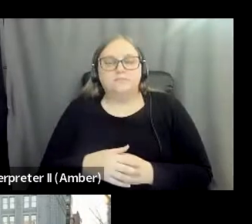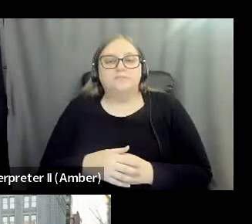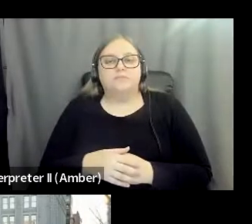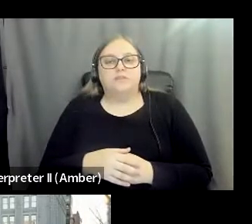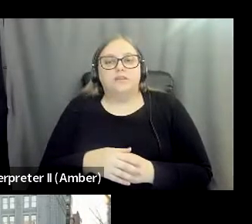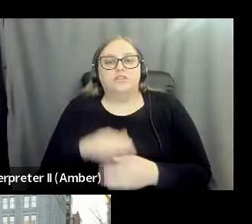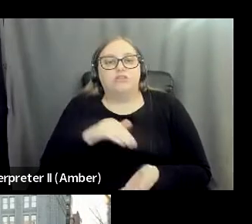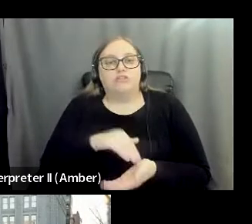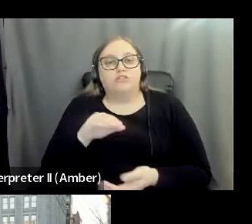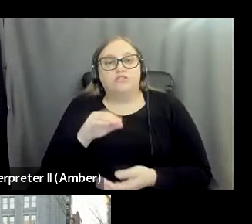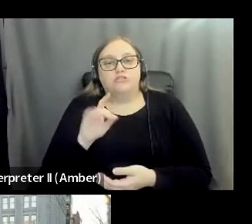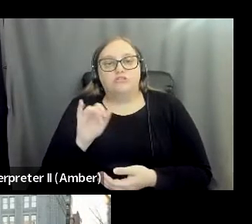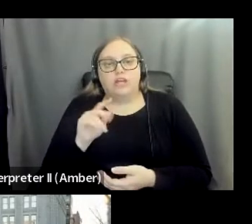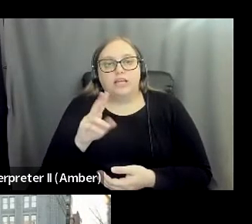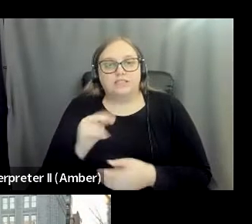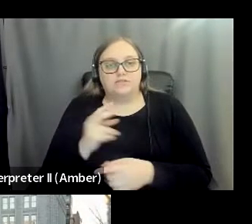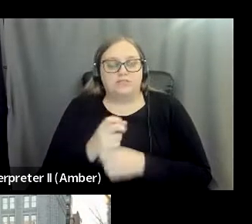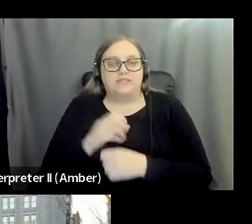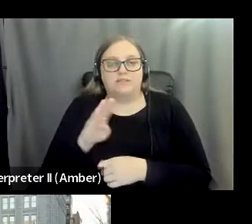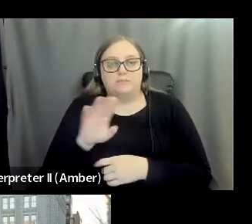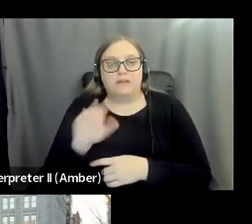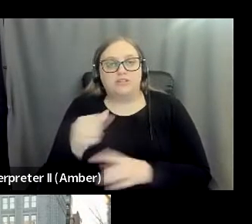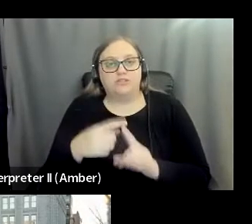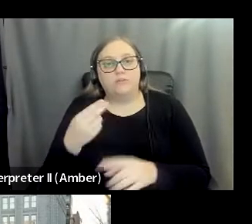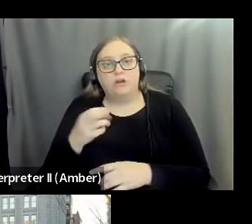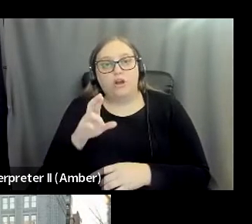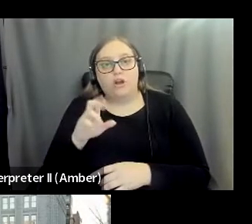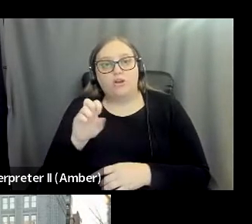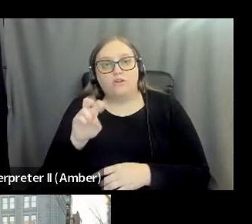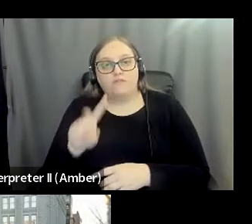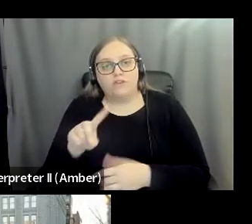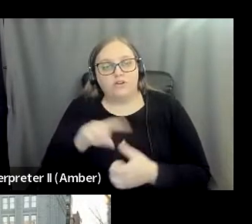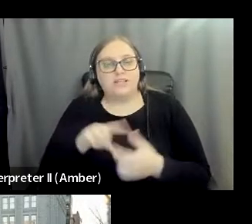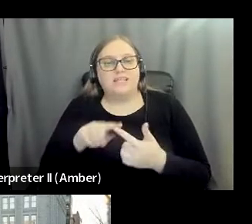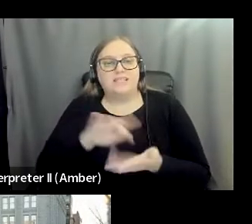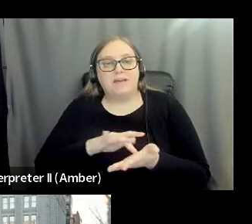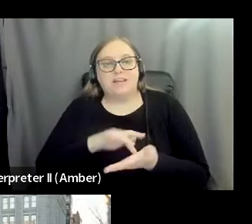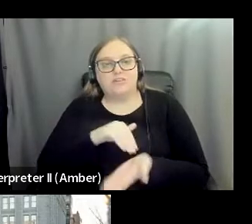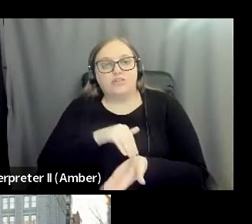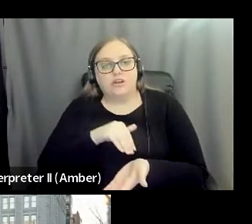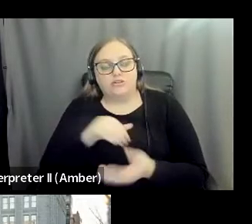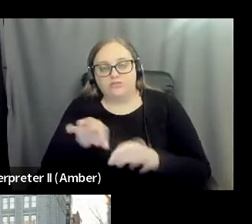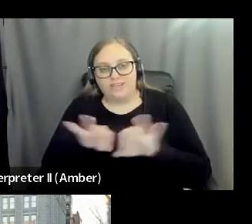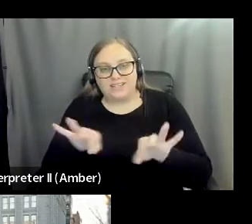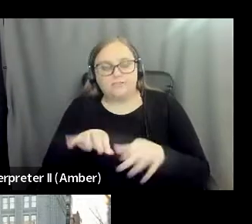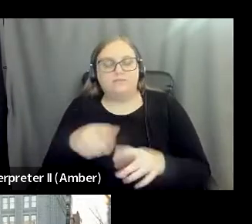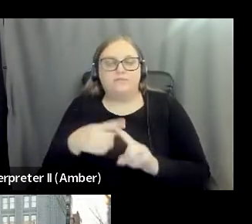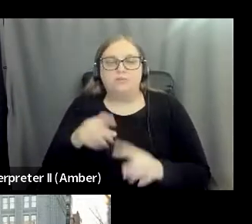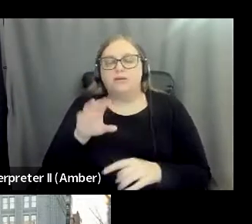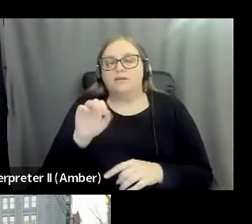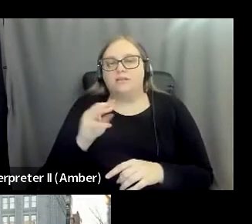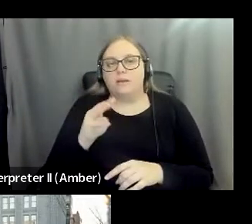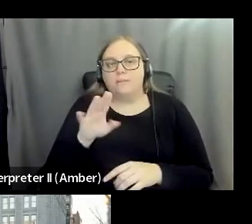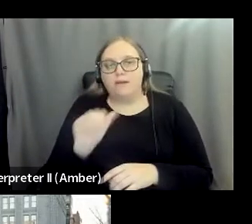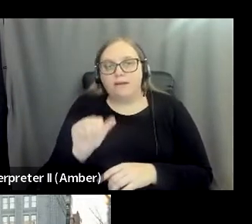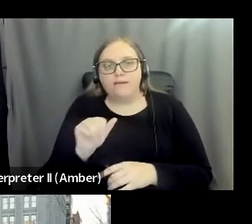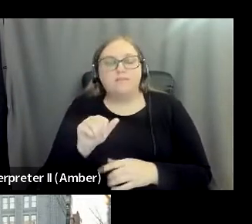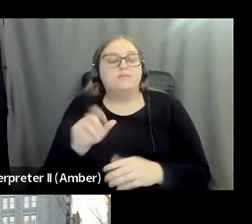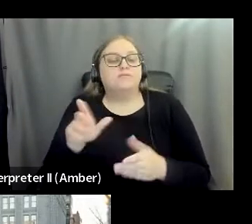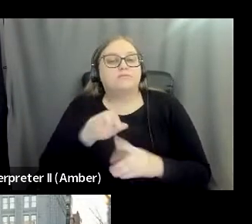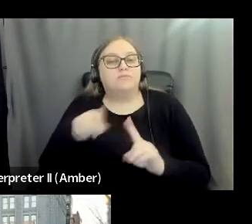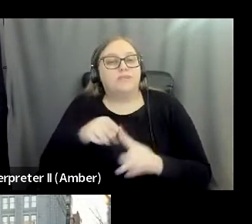Dr. Jackson received his Bachelor of Arts from Harvard University, his medical doctorate from Columbia University. After completing